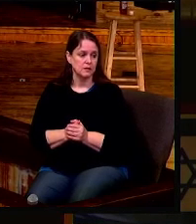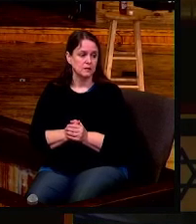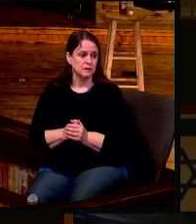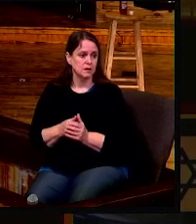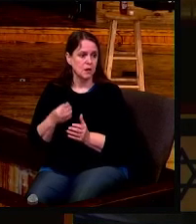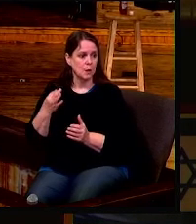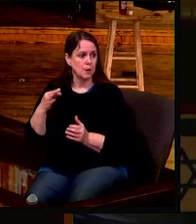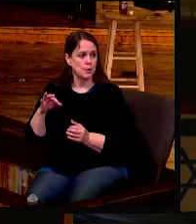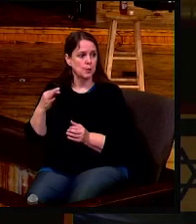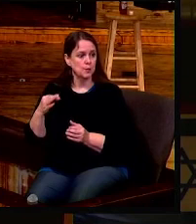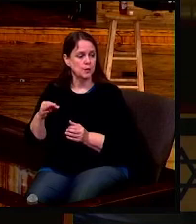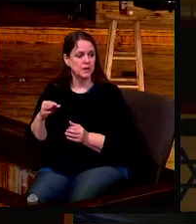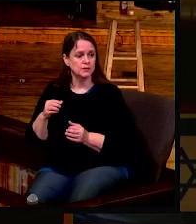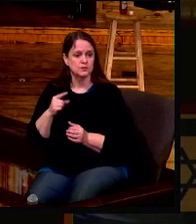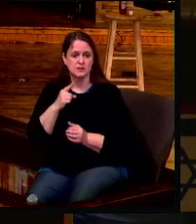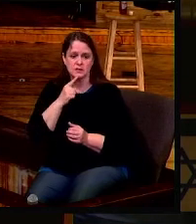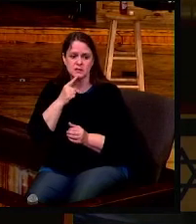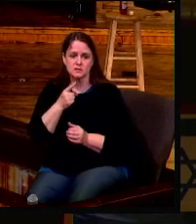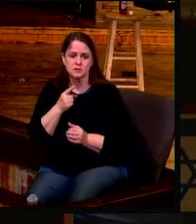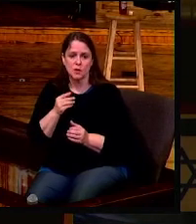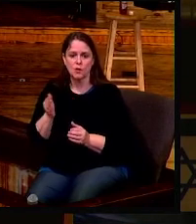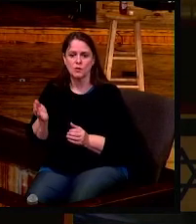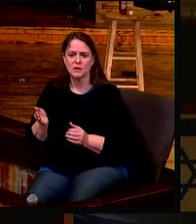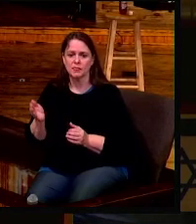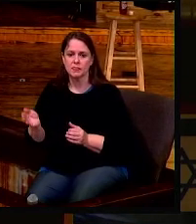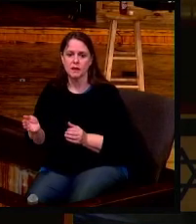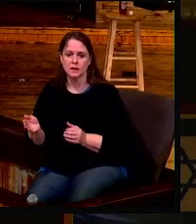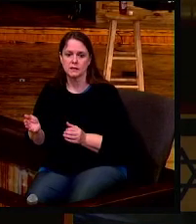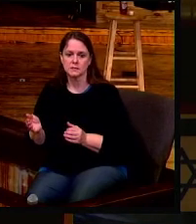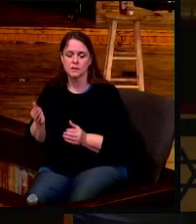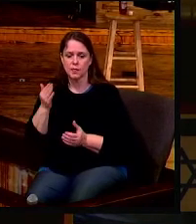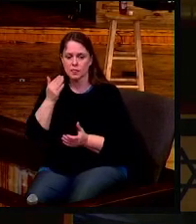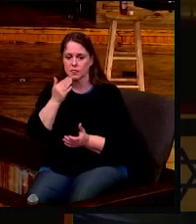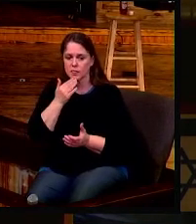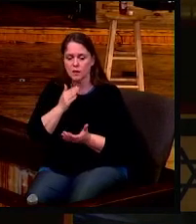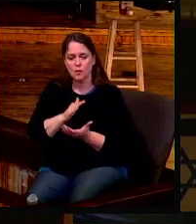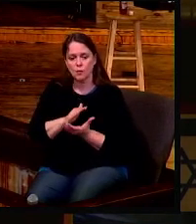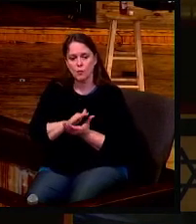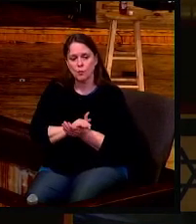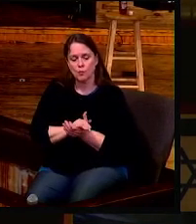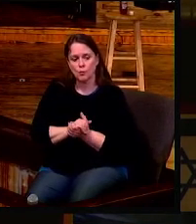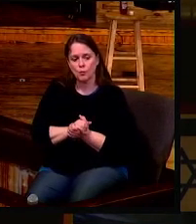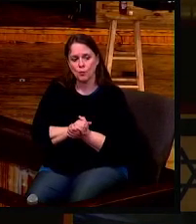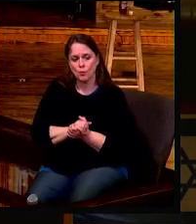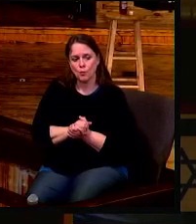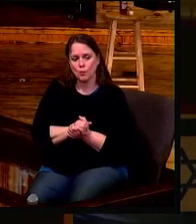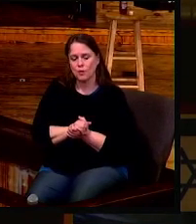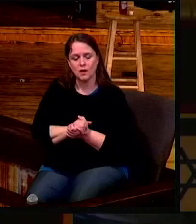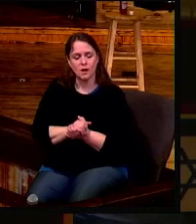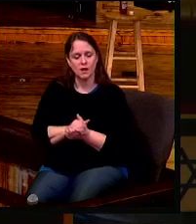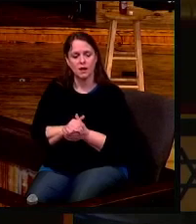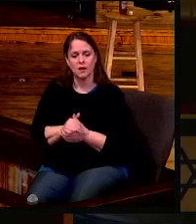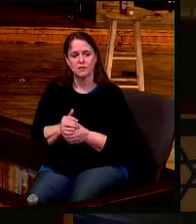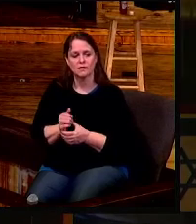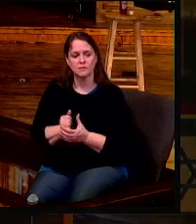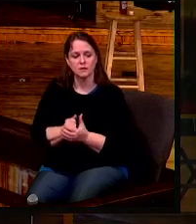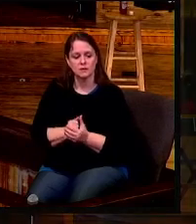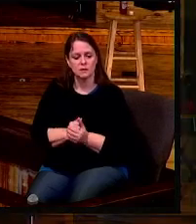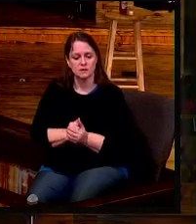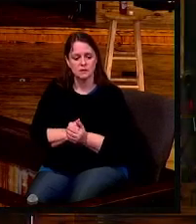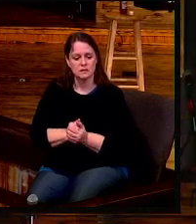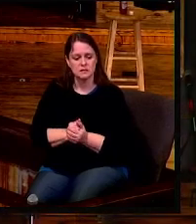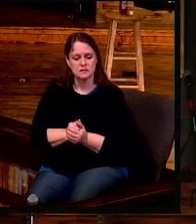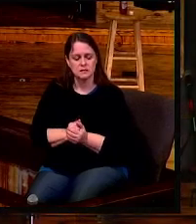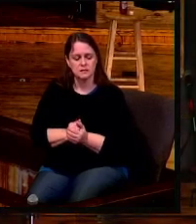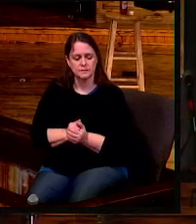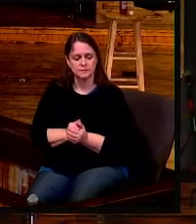Because all of us are human, and we all tend to take those things in, and it's hard when you're told certain things not to